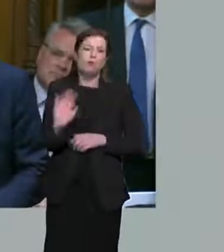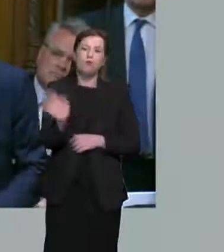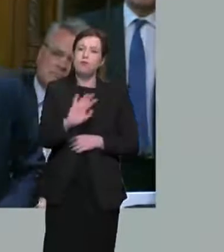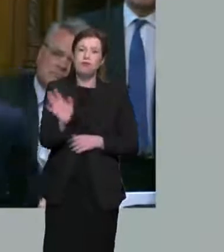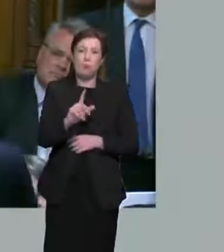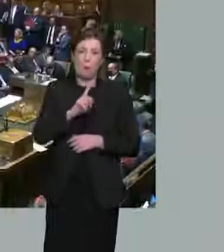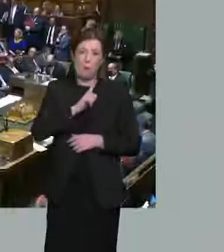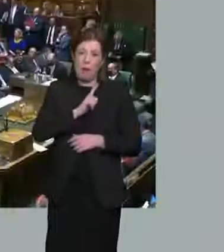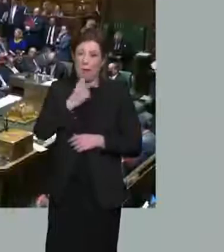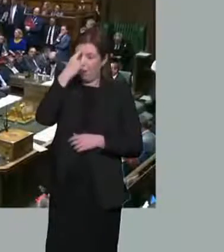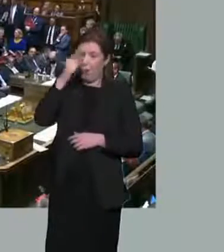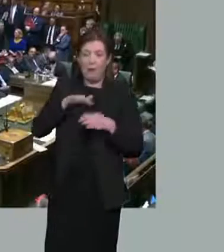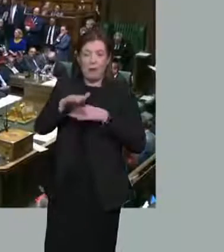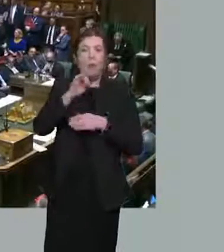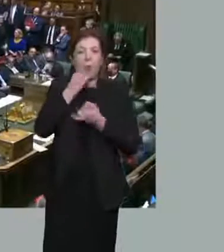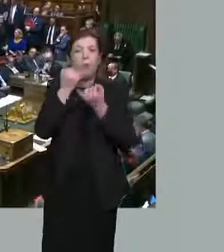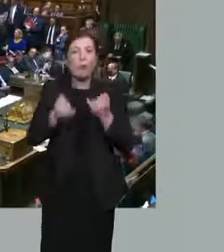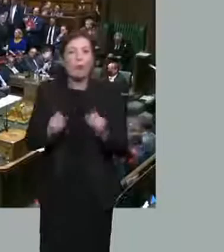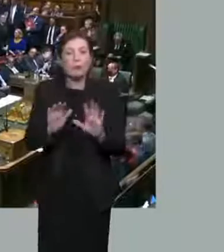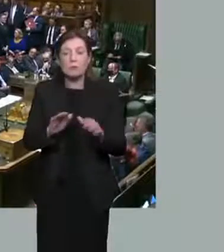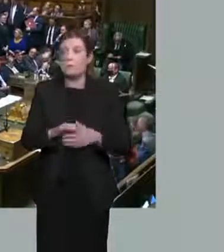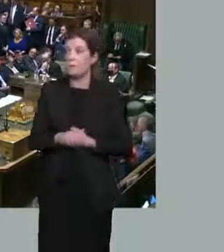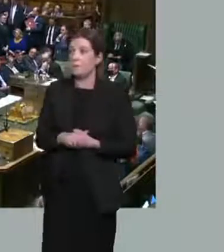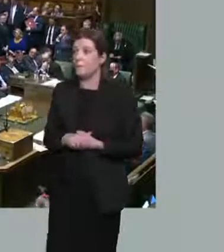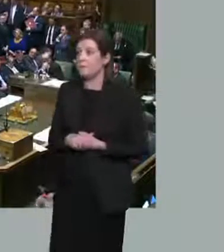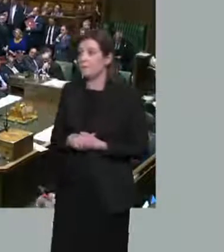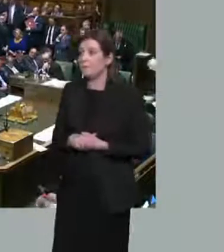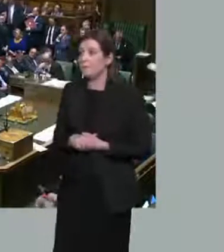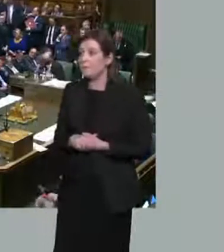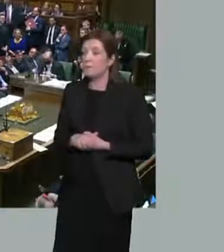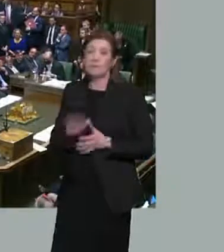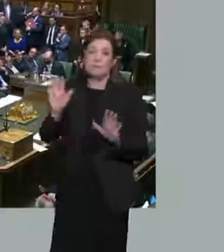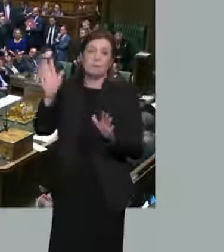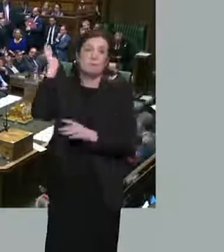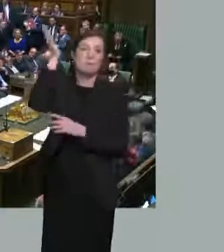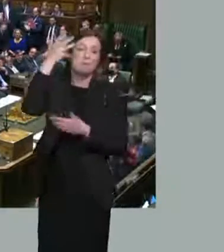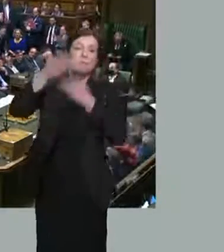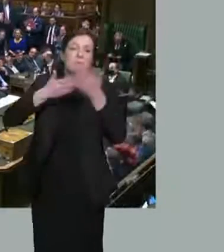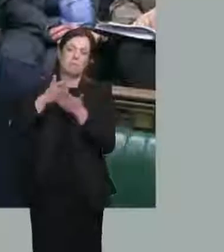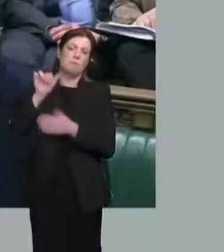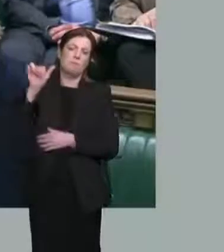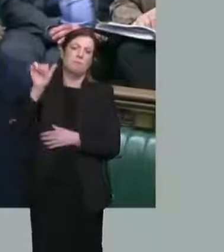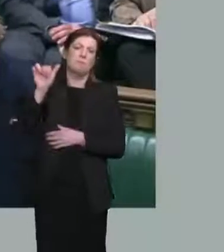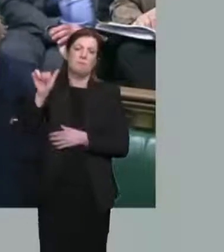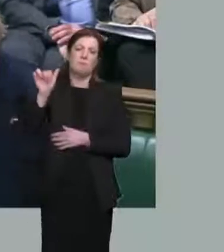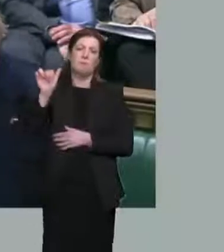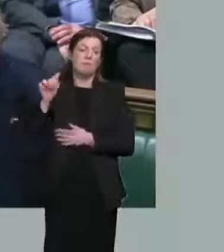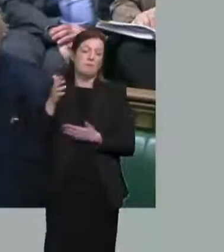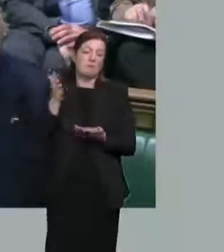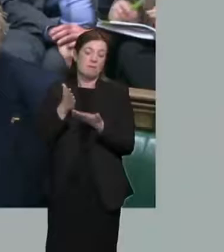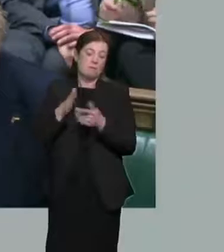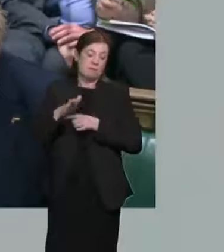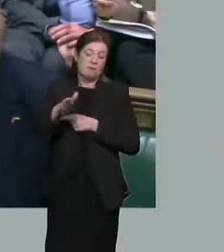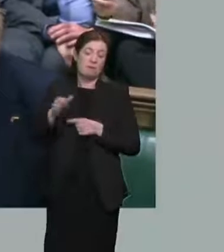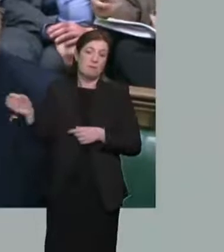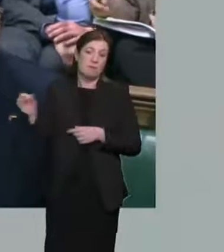World War. Prime Minister. Mr. Speaker, I think he's right that we are going to see many more people coming here, and he's